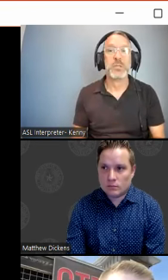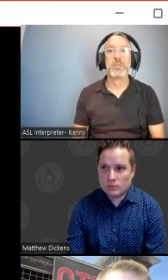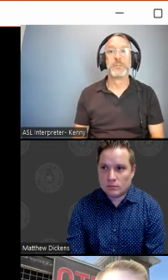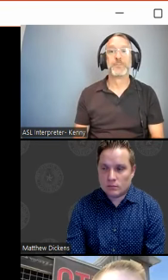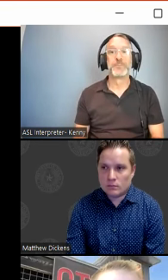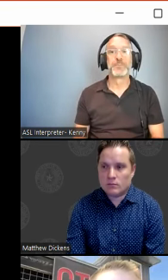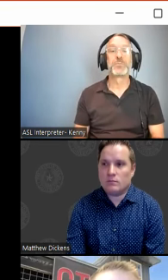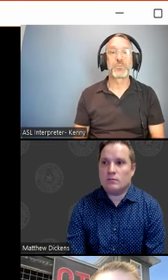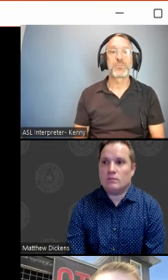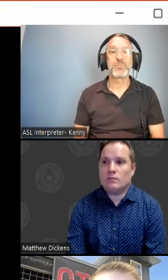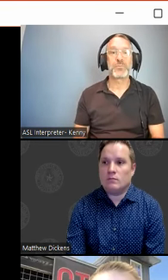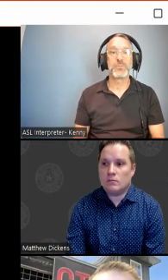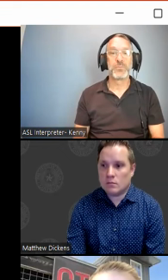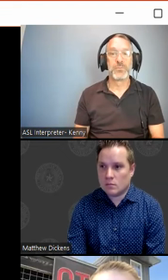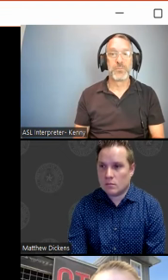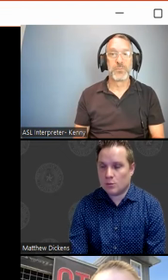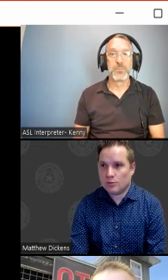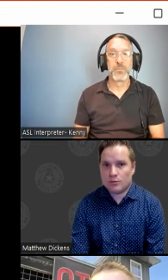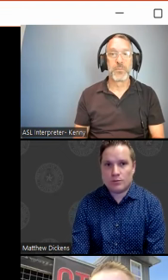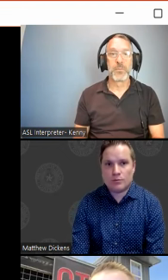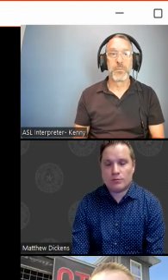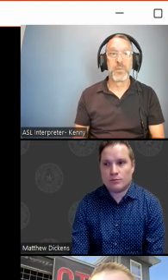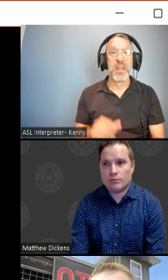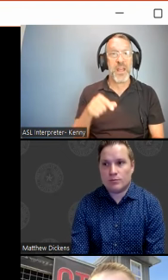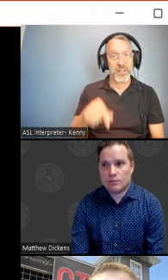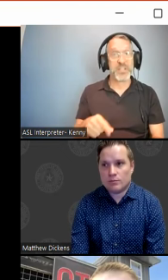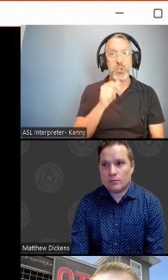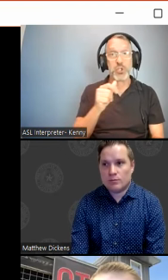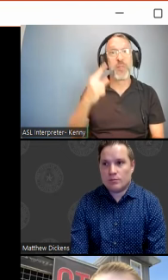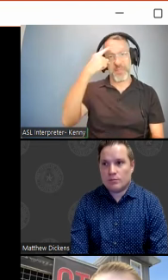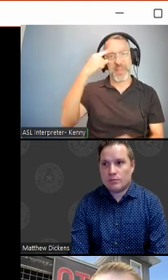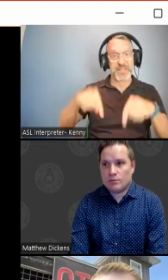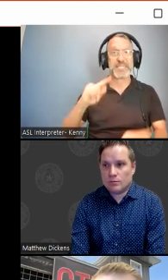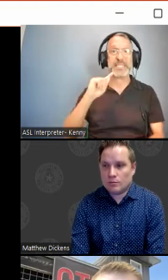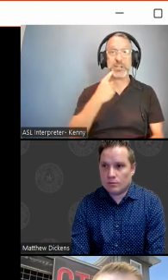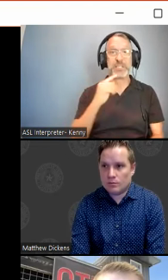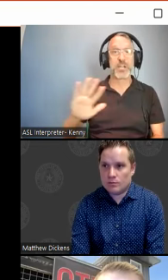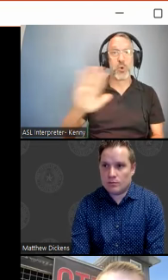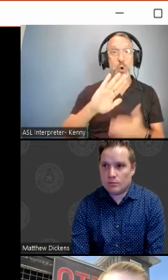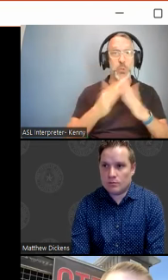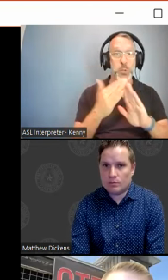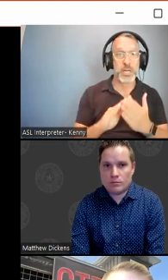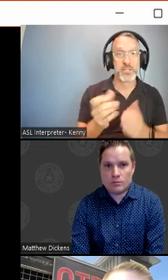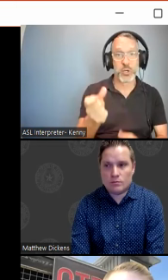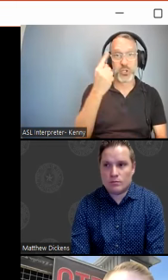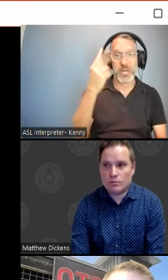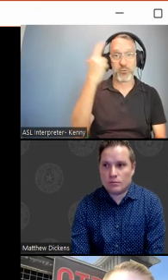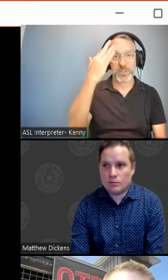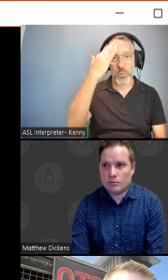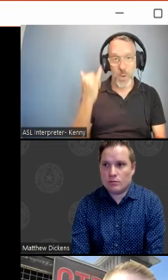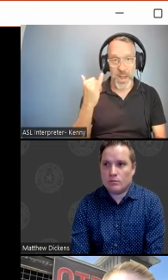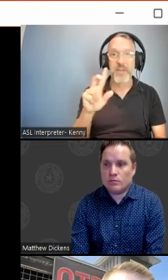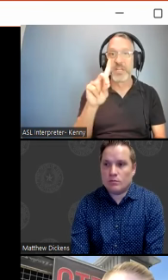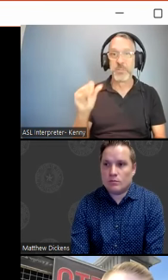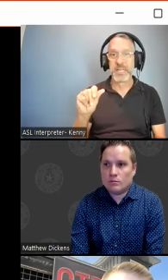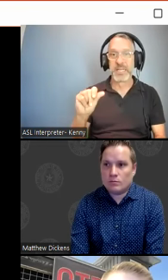being said, you know, take this really seriously within your communities and understanding why the disability